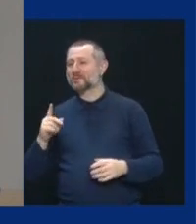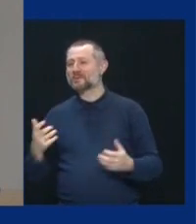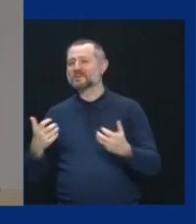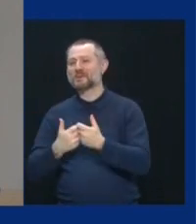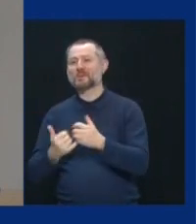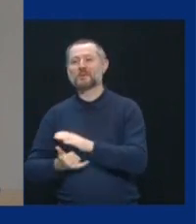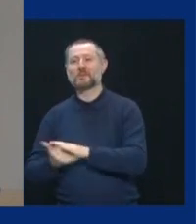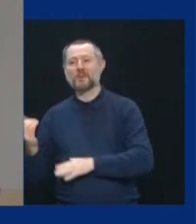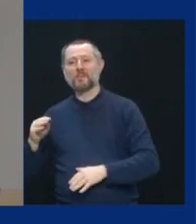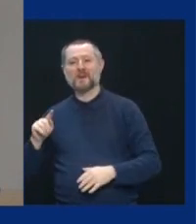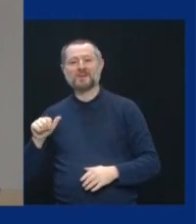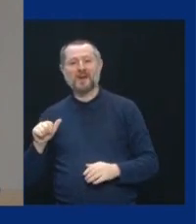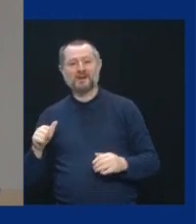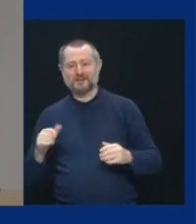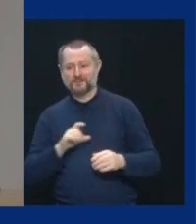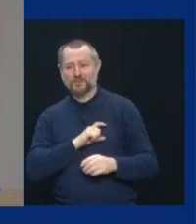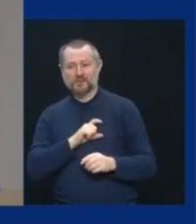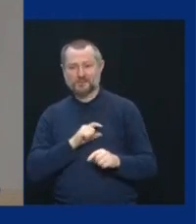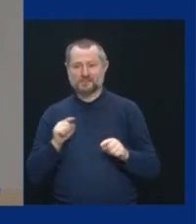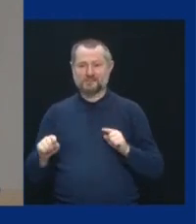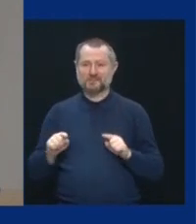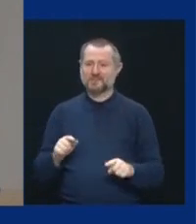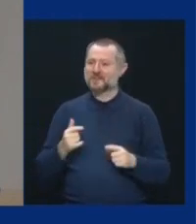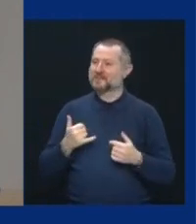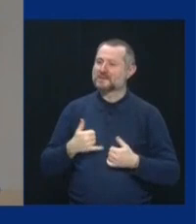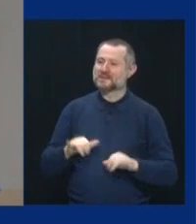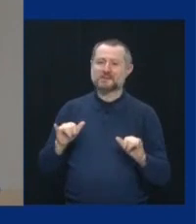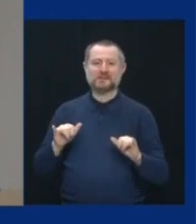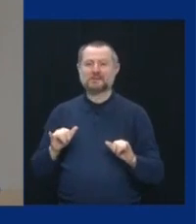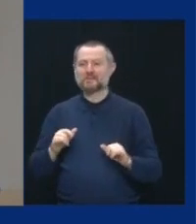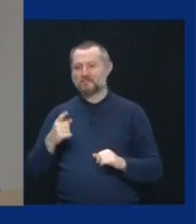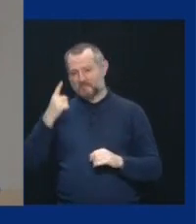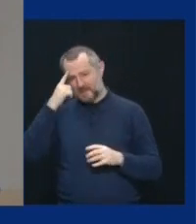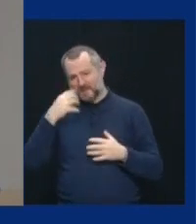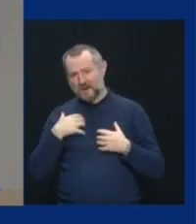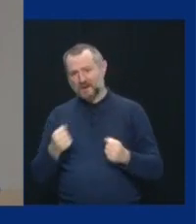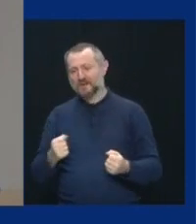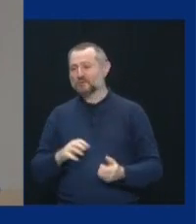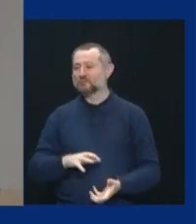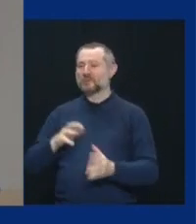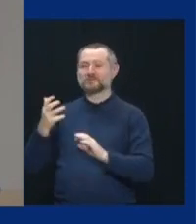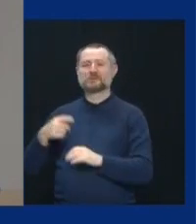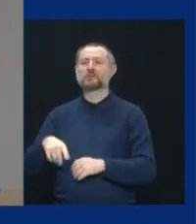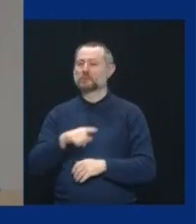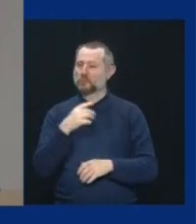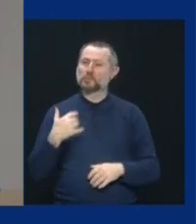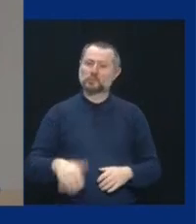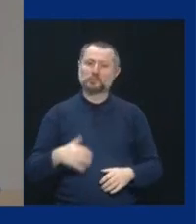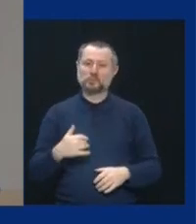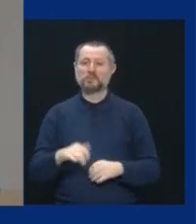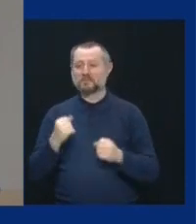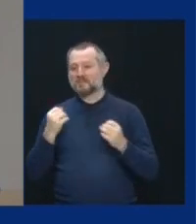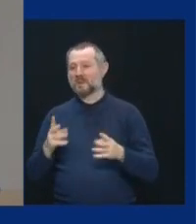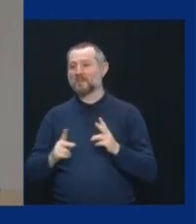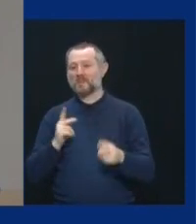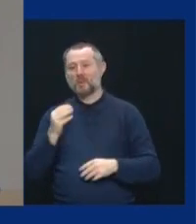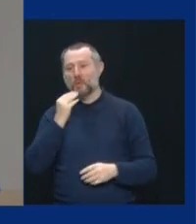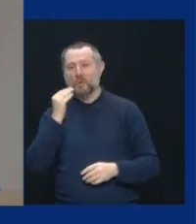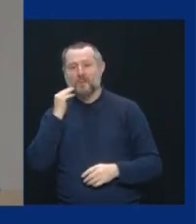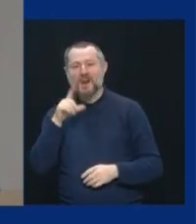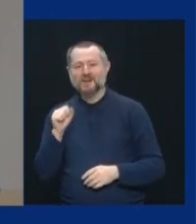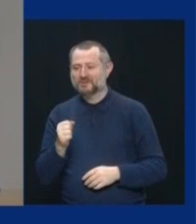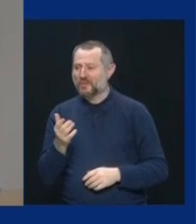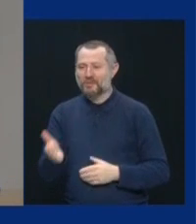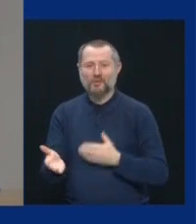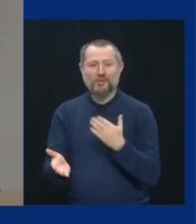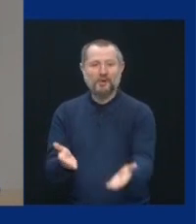Additional policing will not solve the mental health crisis or the fact that so many in the subway system are experiencing homelessness and therefore are more likely